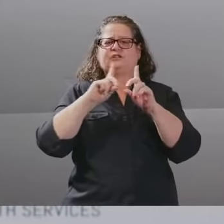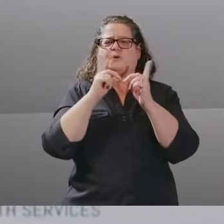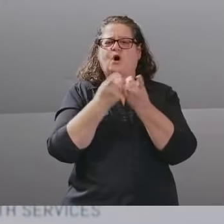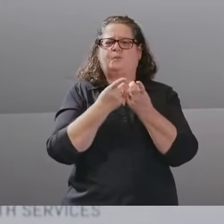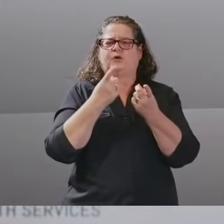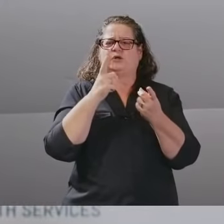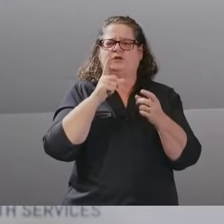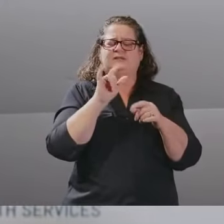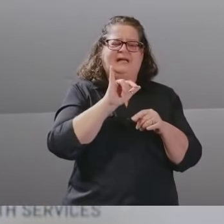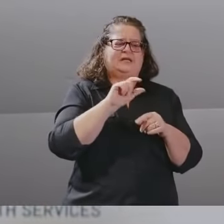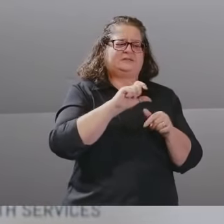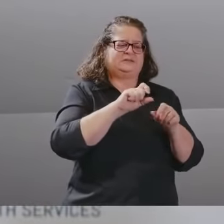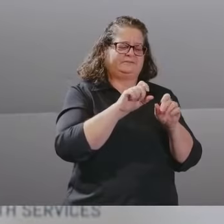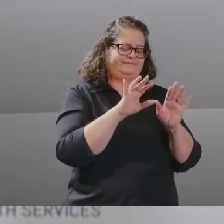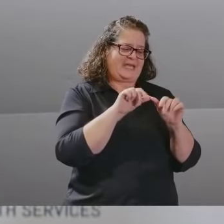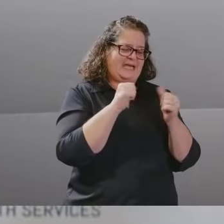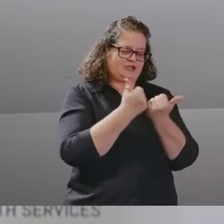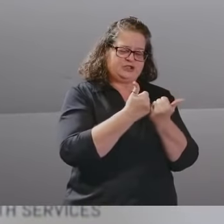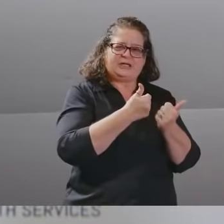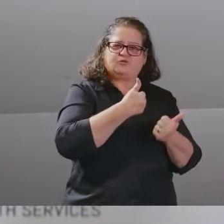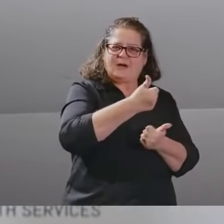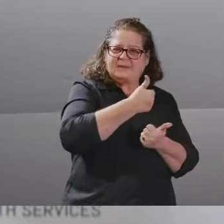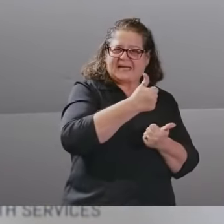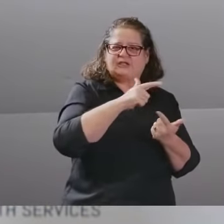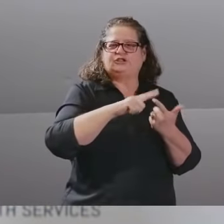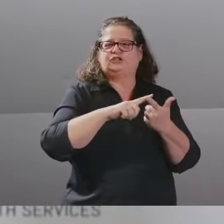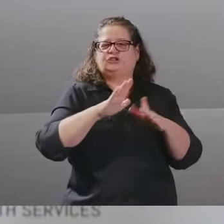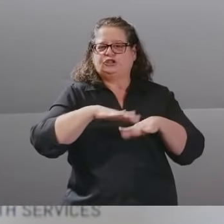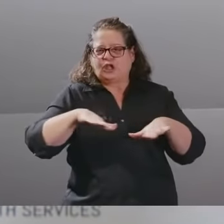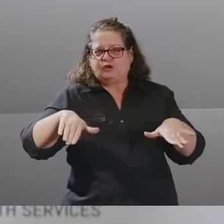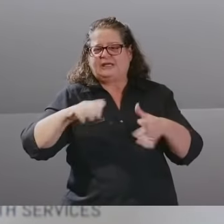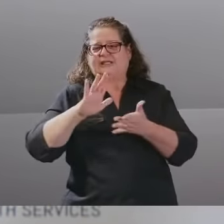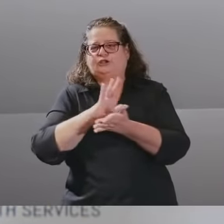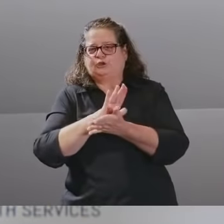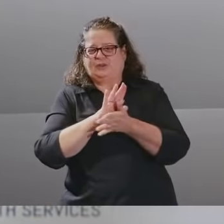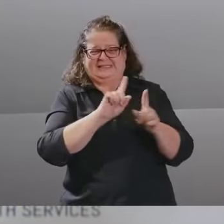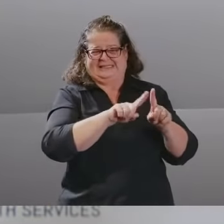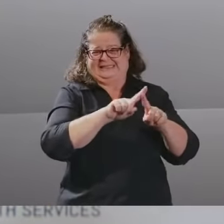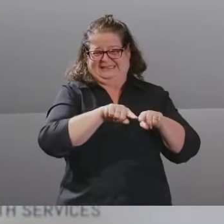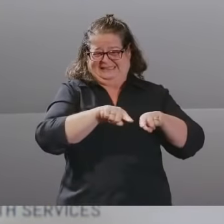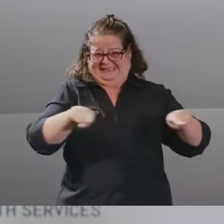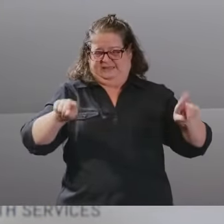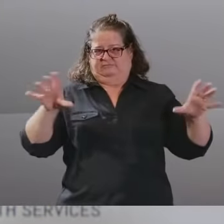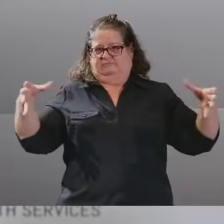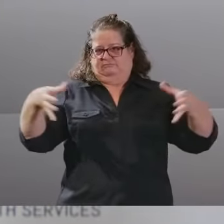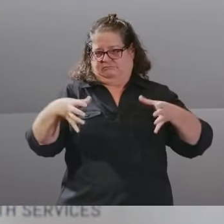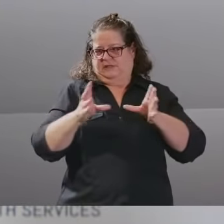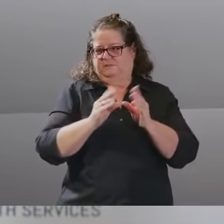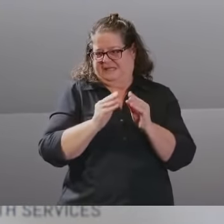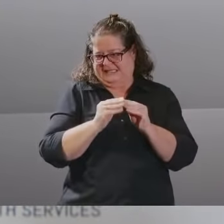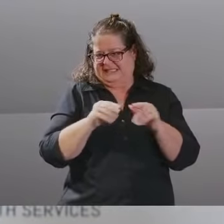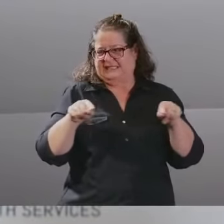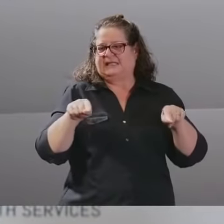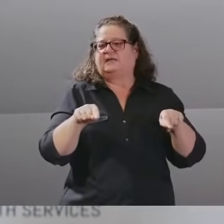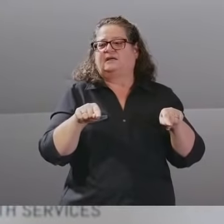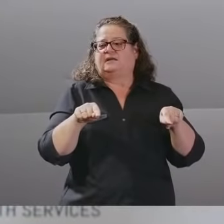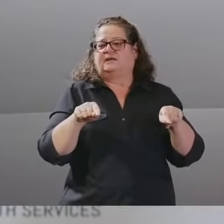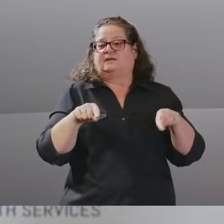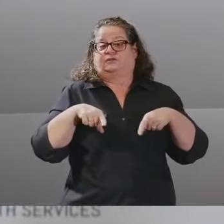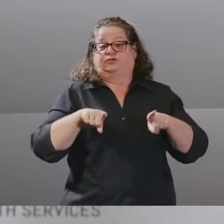work that's happening across our state. To minimize in-person interactions during the pandemic, the